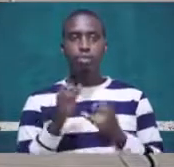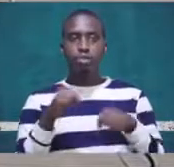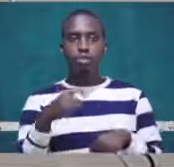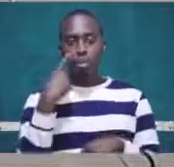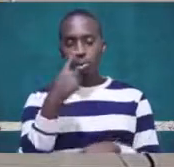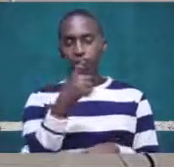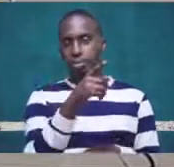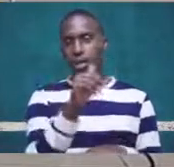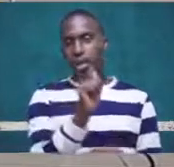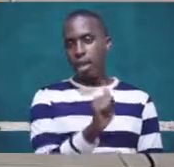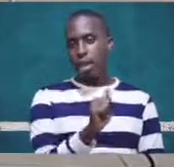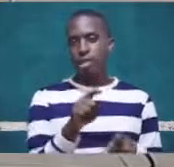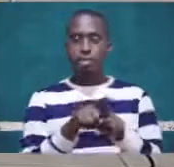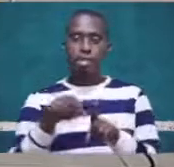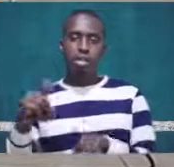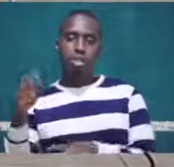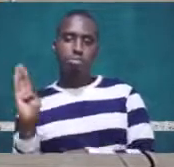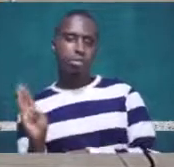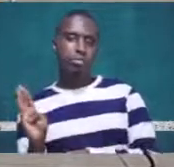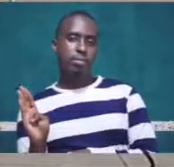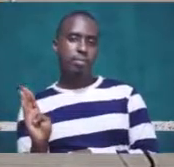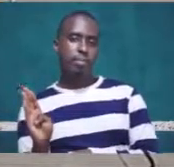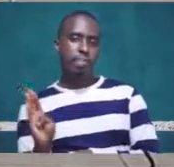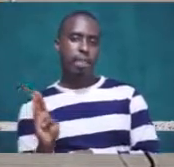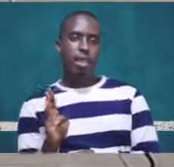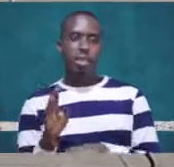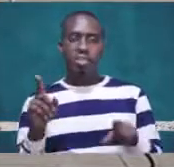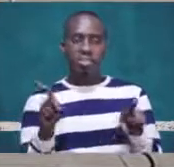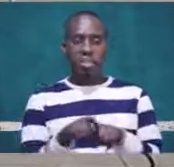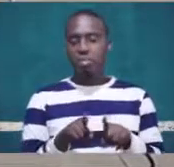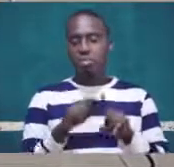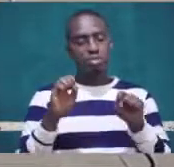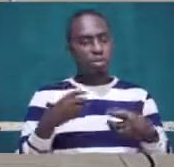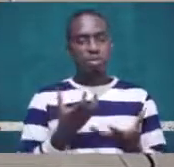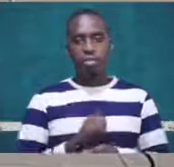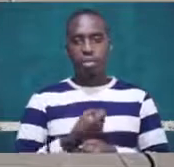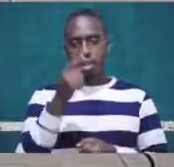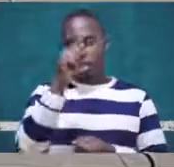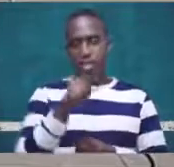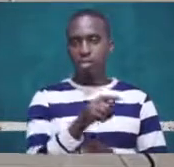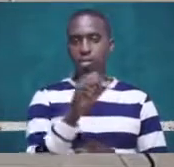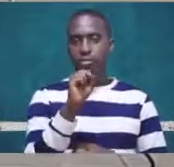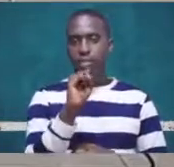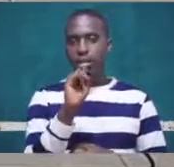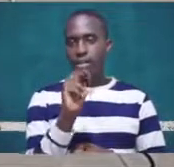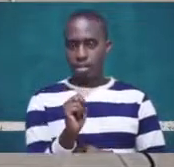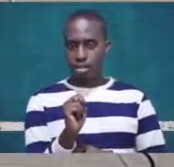as a, and this is b. The same, you can have integral of sine